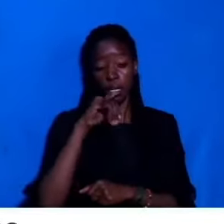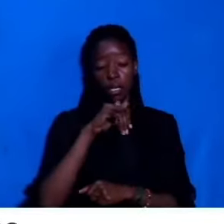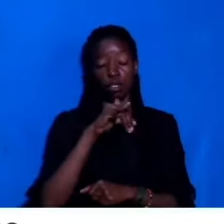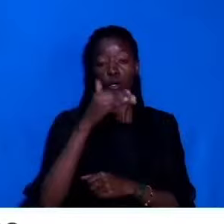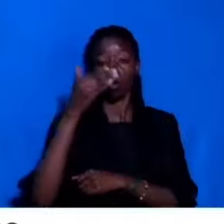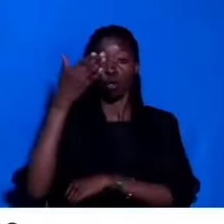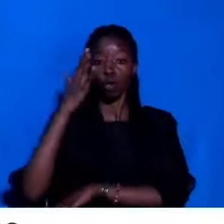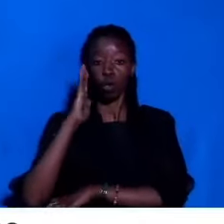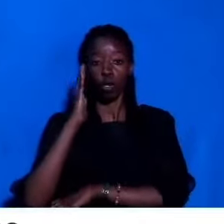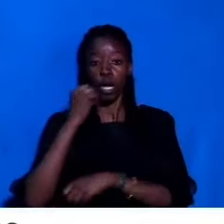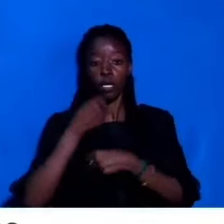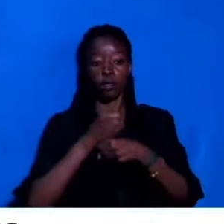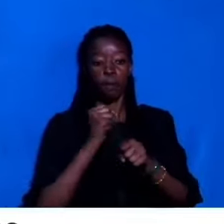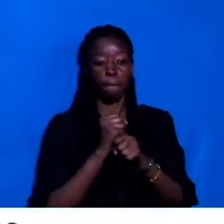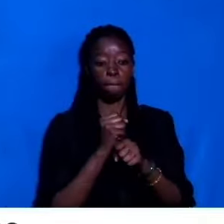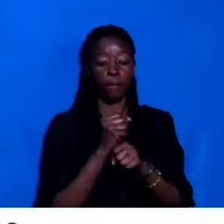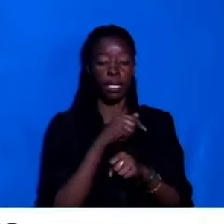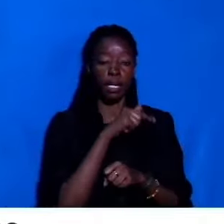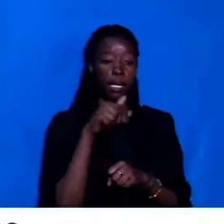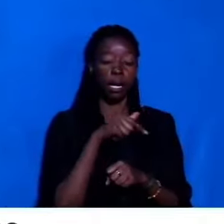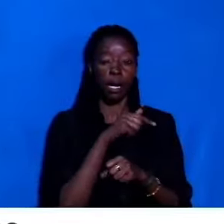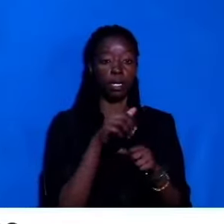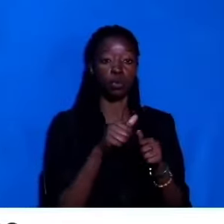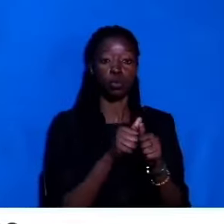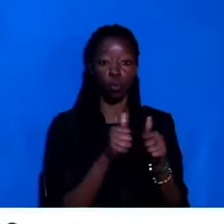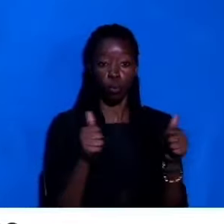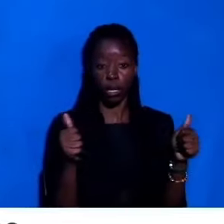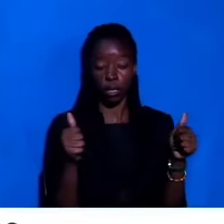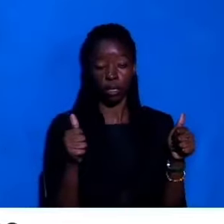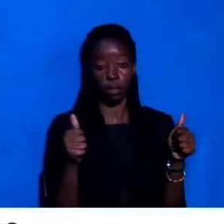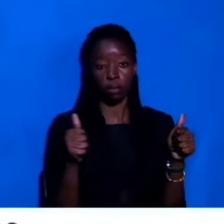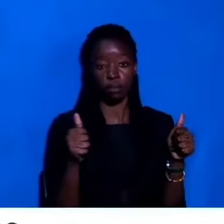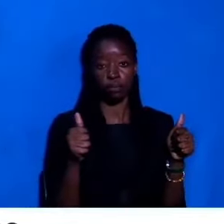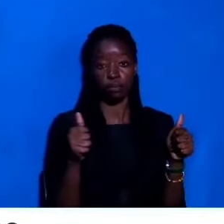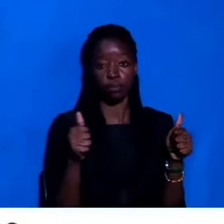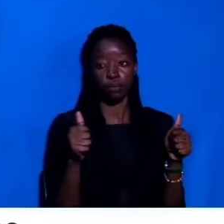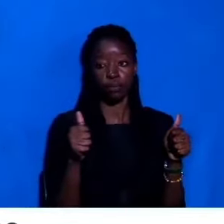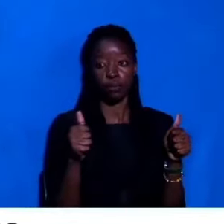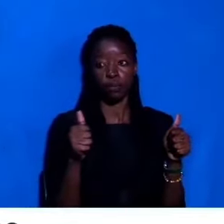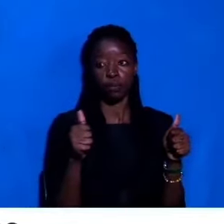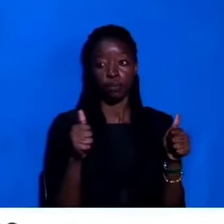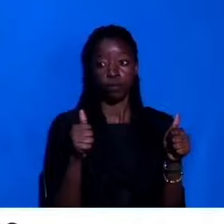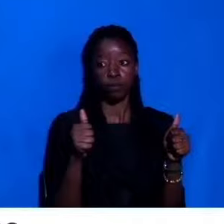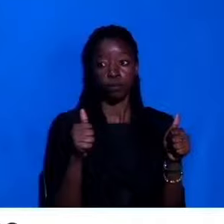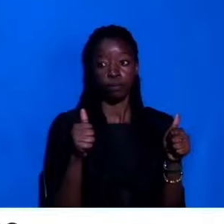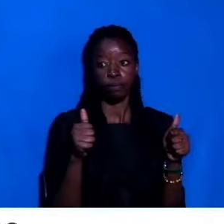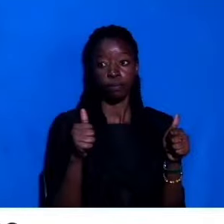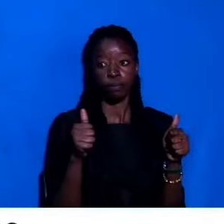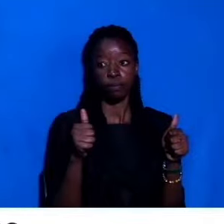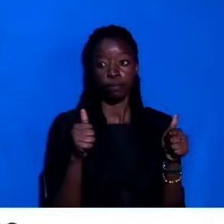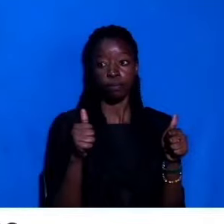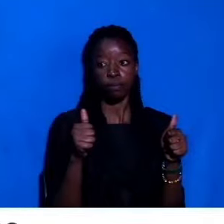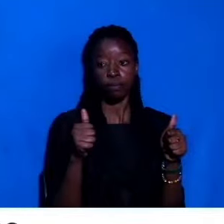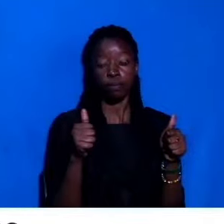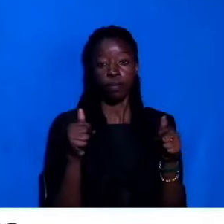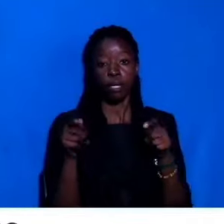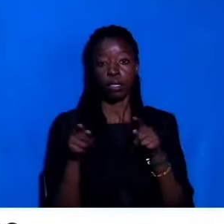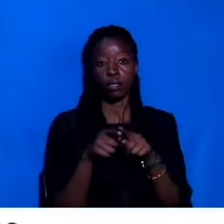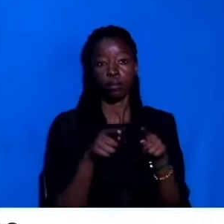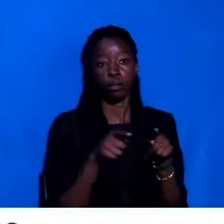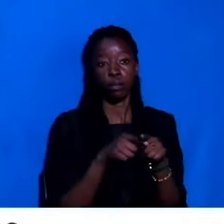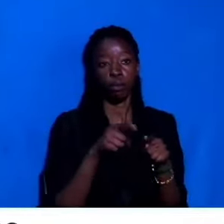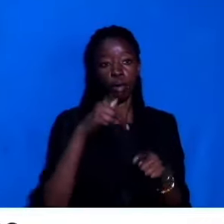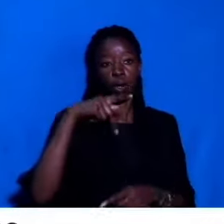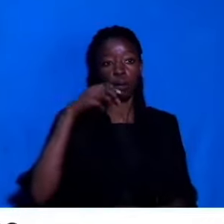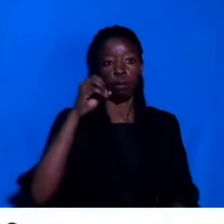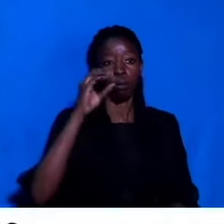glass you have charged. I hope that you have recharged your glass today. I don't know whether we should be recharging our pockets. I don't know how. I don't know.